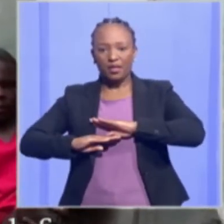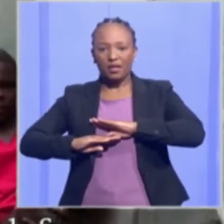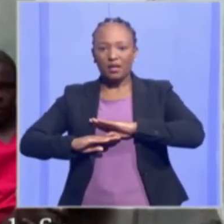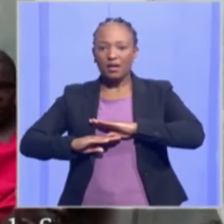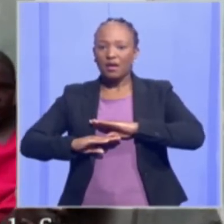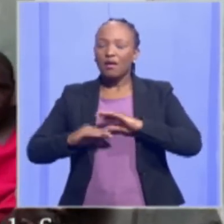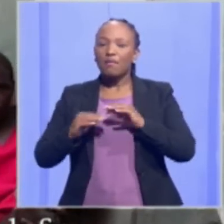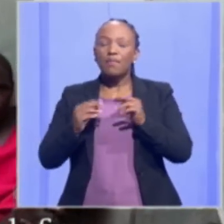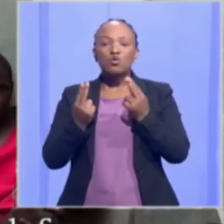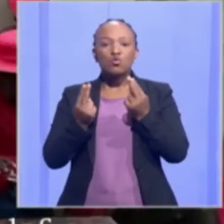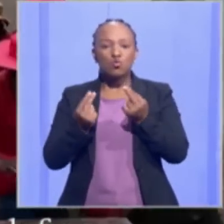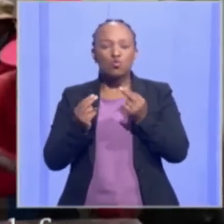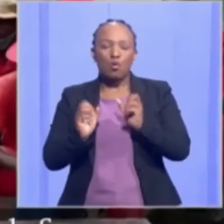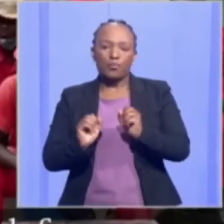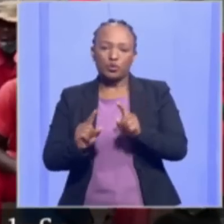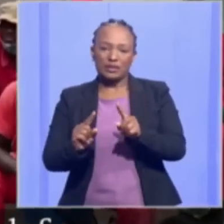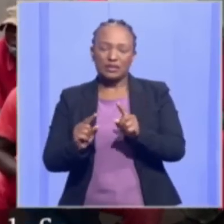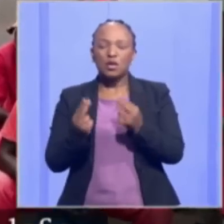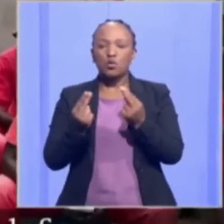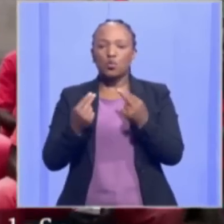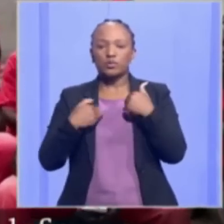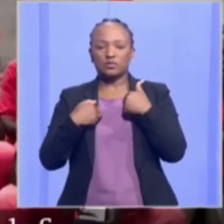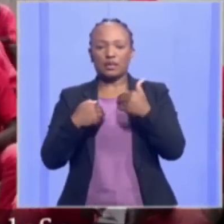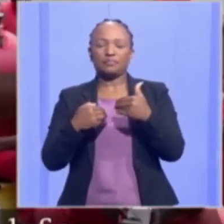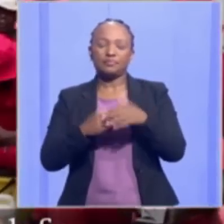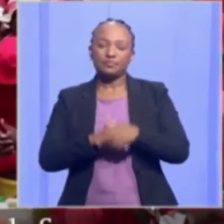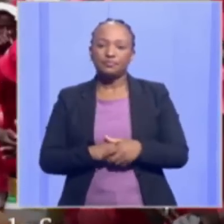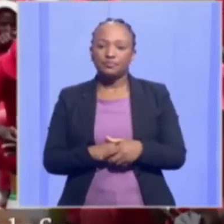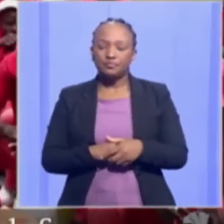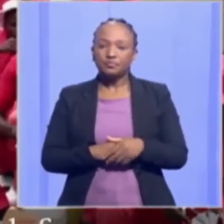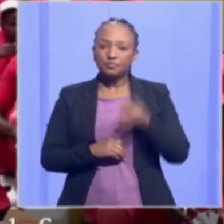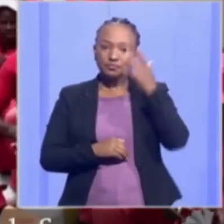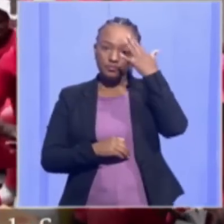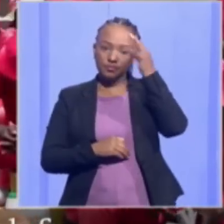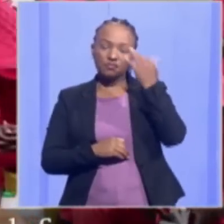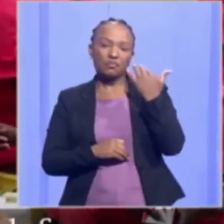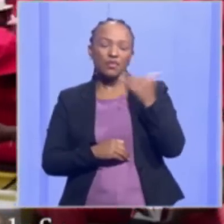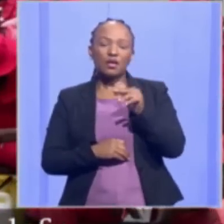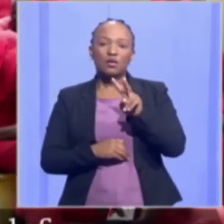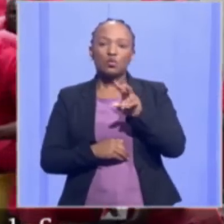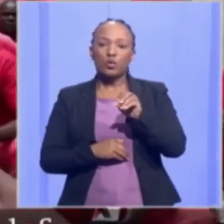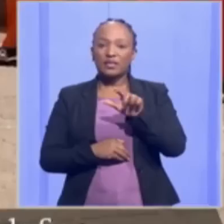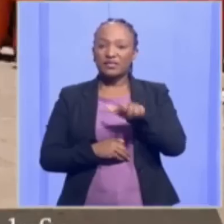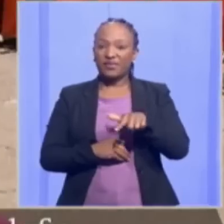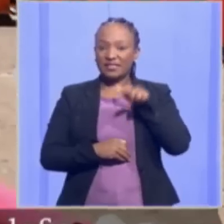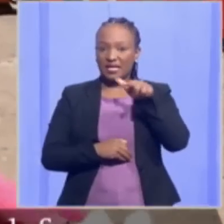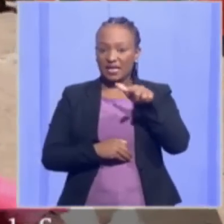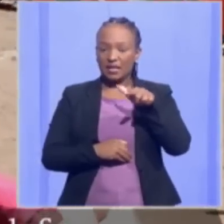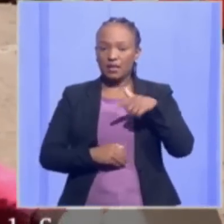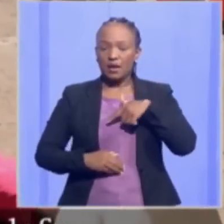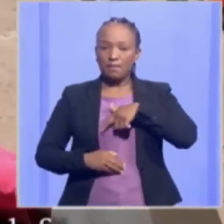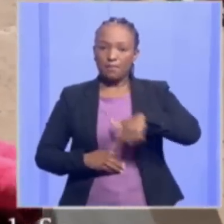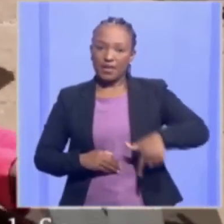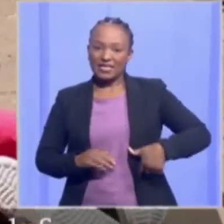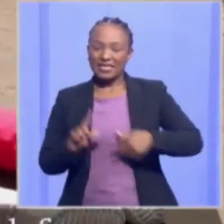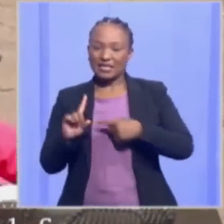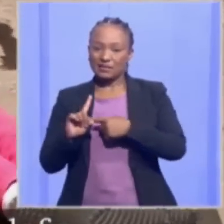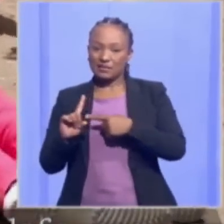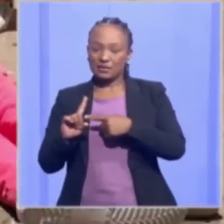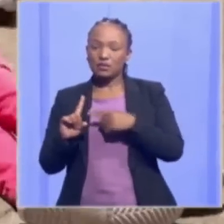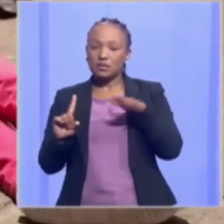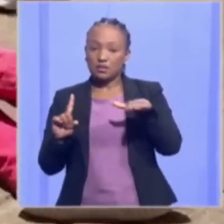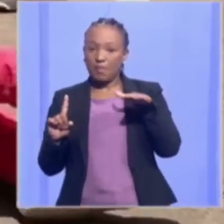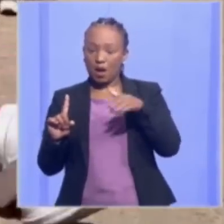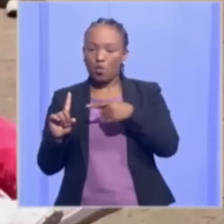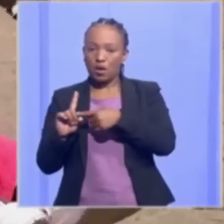a new chance, it's a new beginning. Ka moraong ka marapo a puso ka 2017, Mopresidente Mnangagwa o bile phatlalatsa